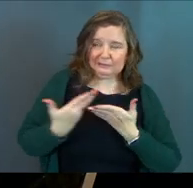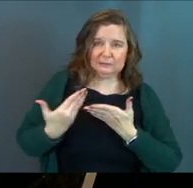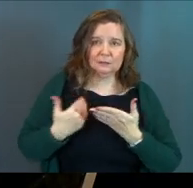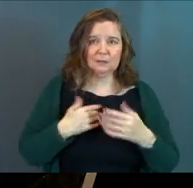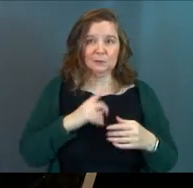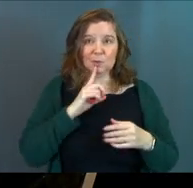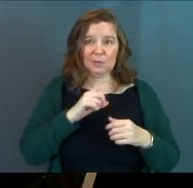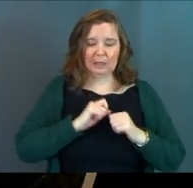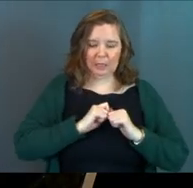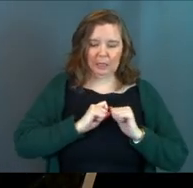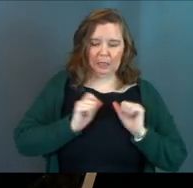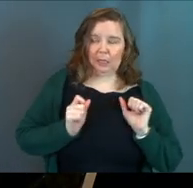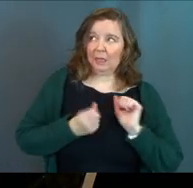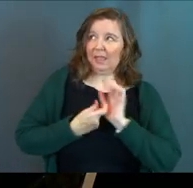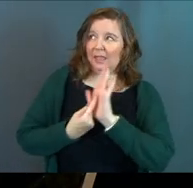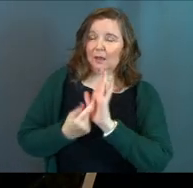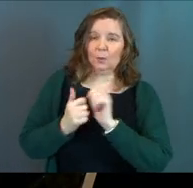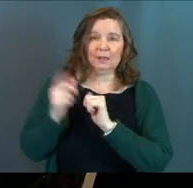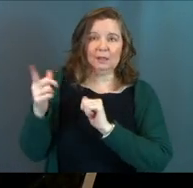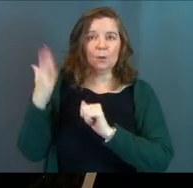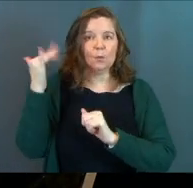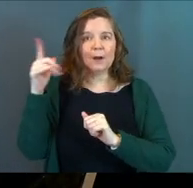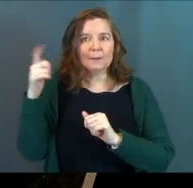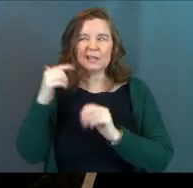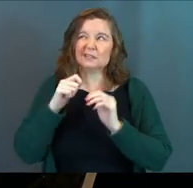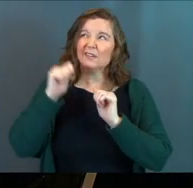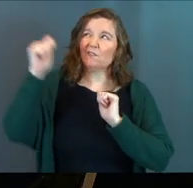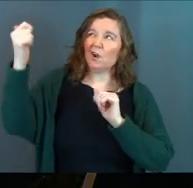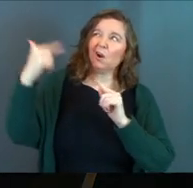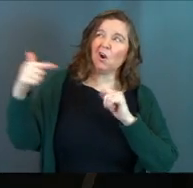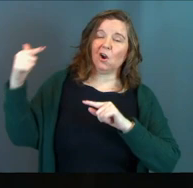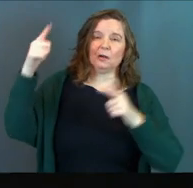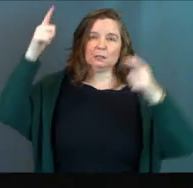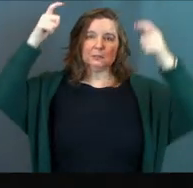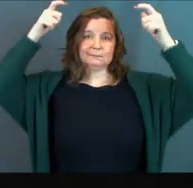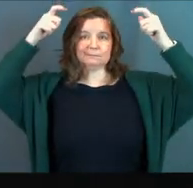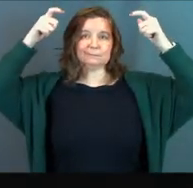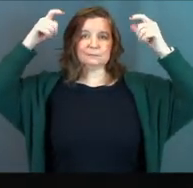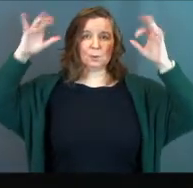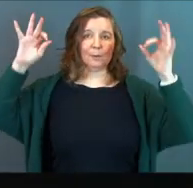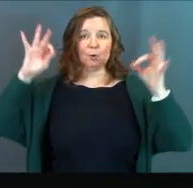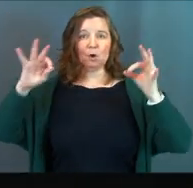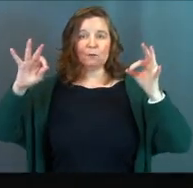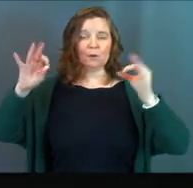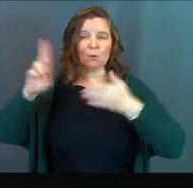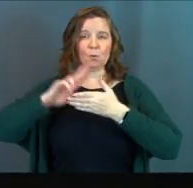afraid to be real with him because he's way out there and he's got a halo above his head.